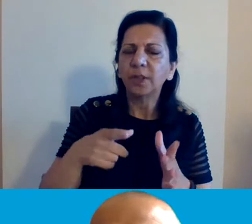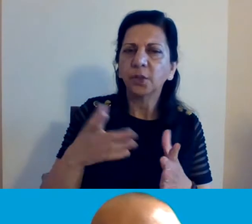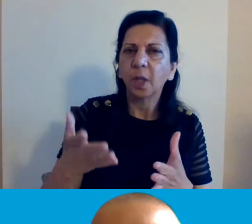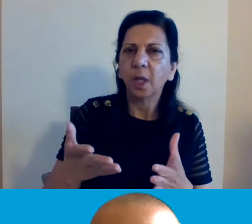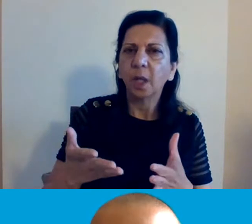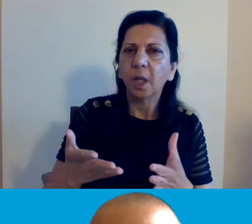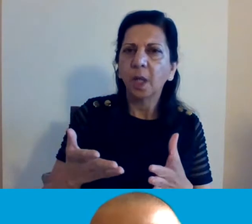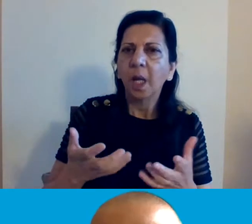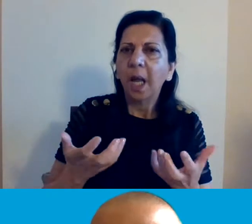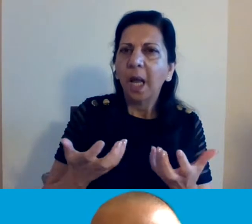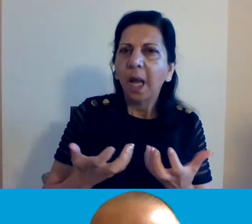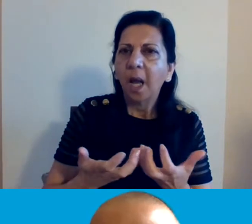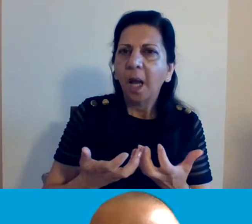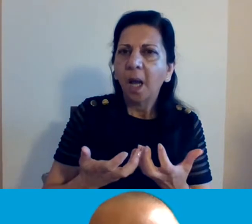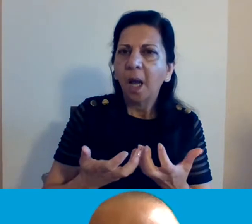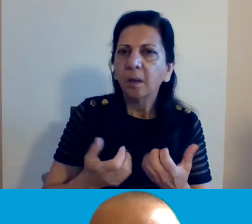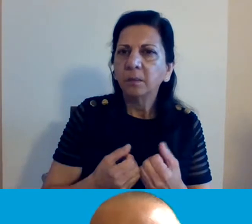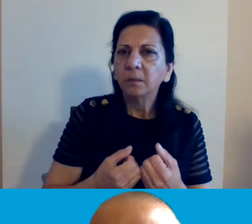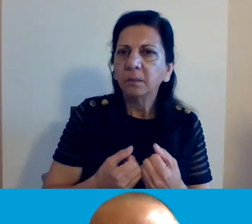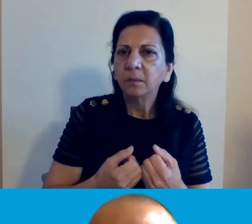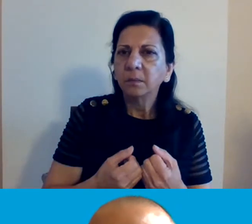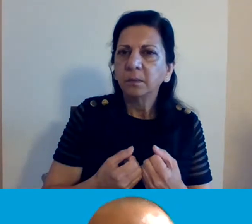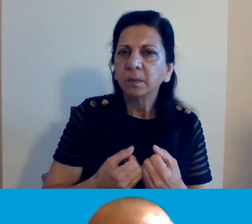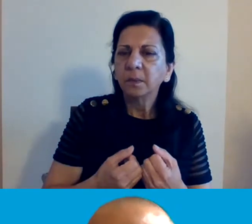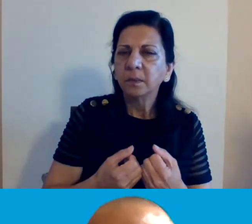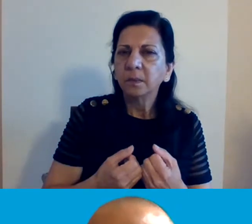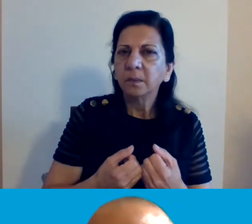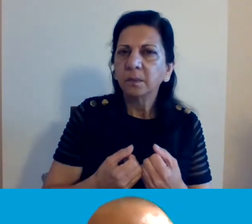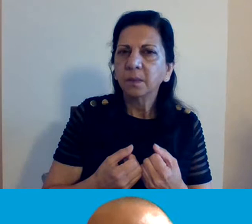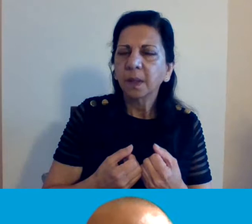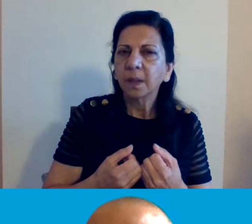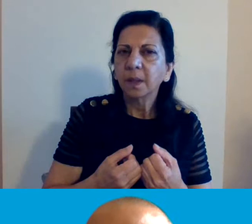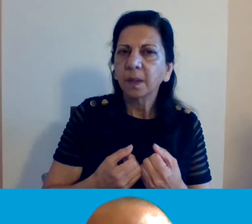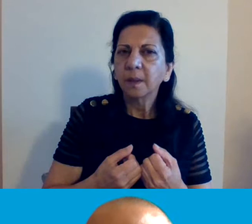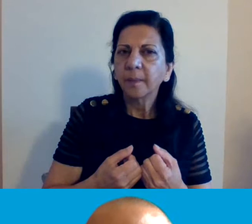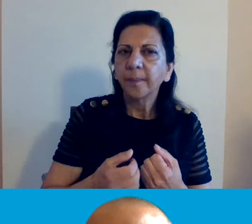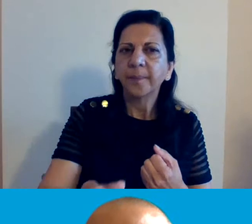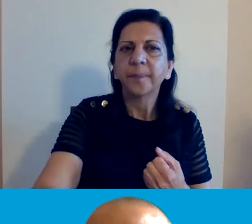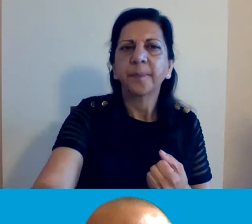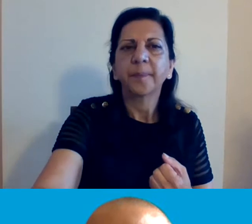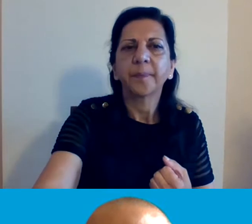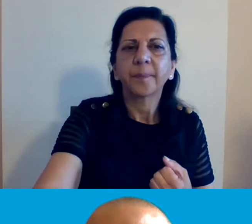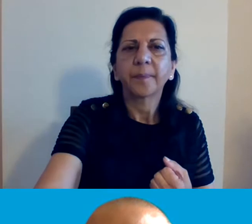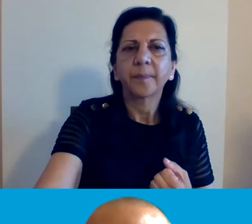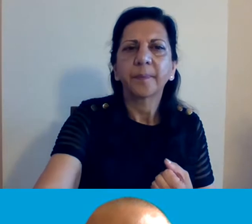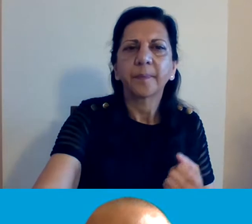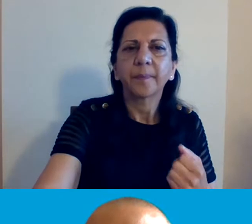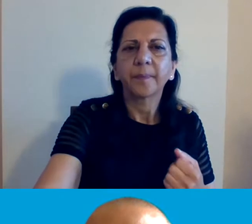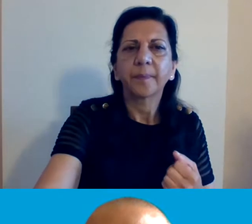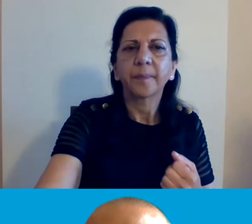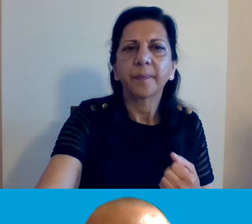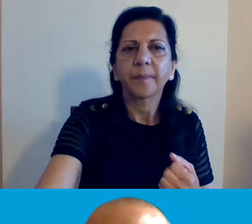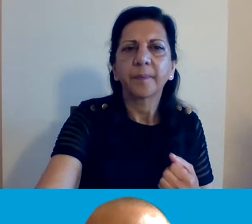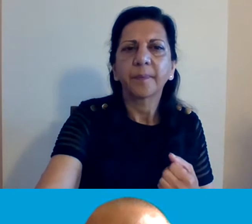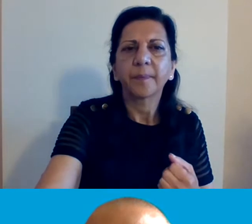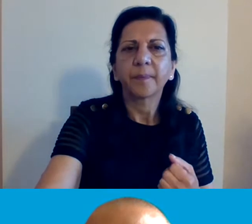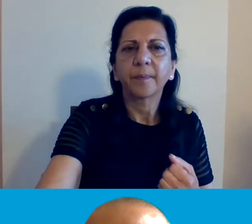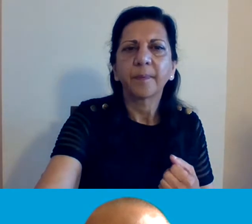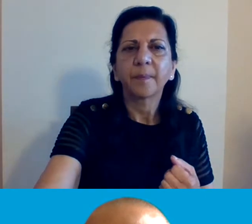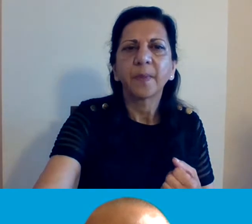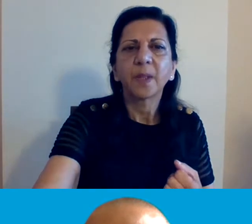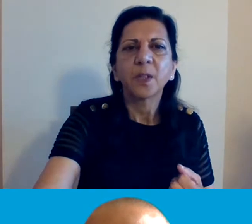sort of managed. Bridget, do you want to comment on that, please? Yes, certainly. So we're in the process, as